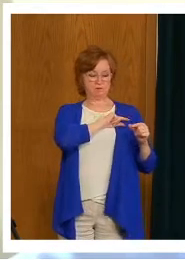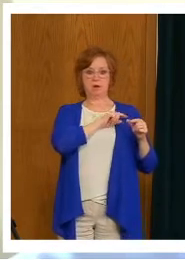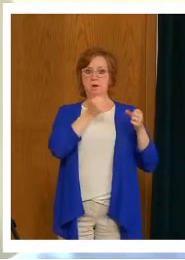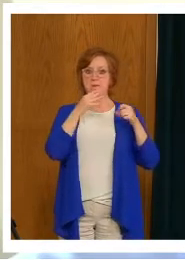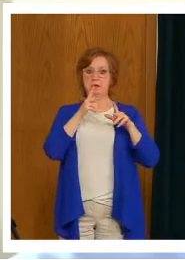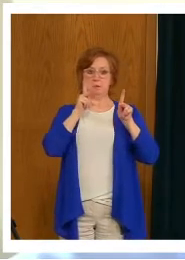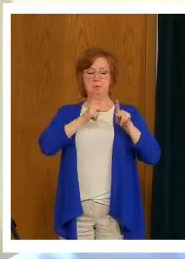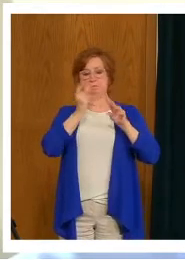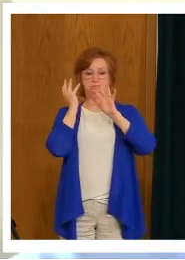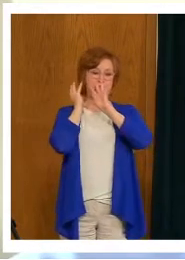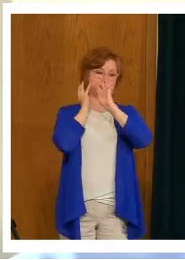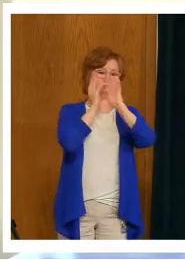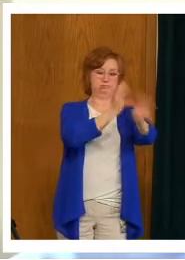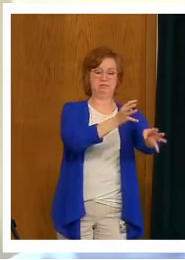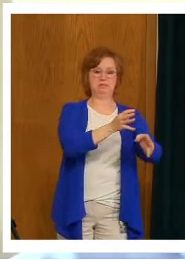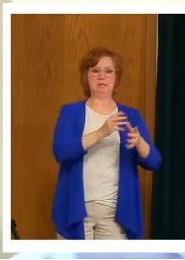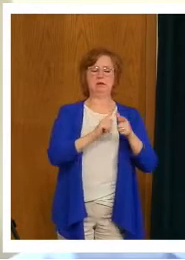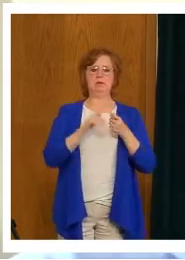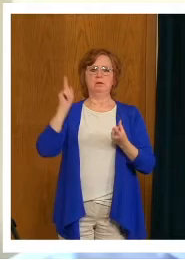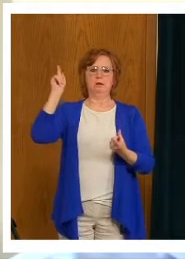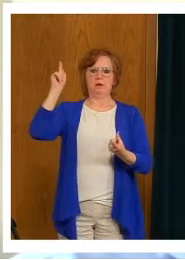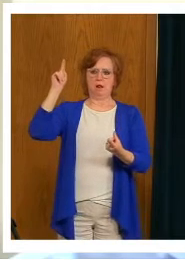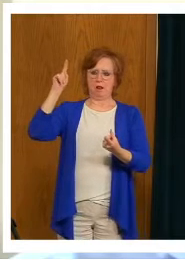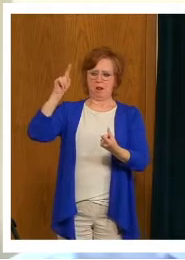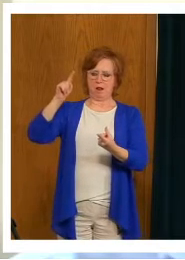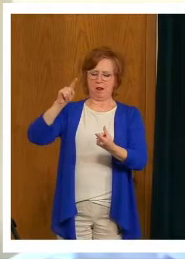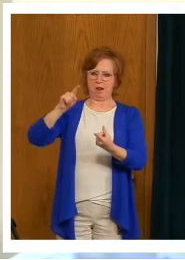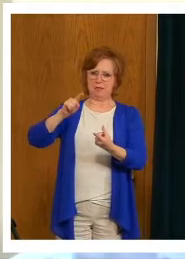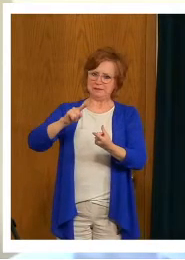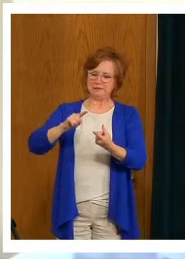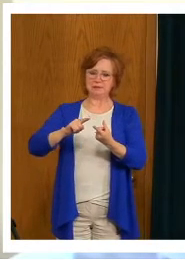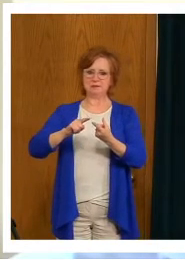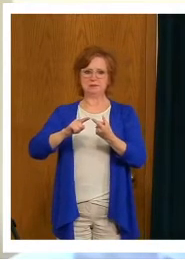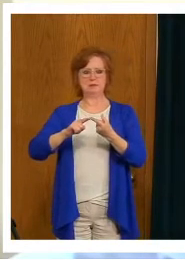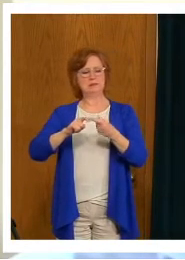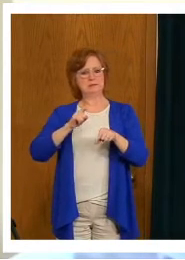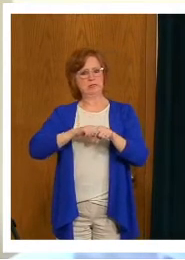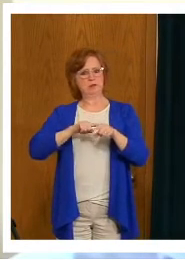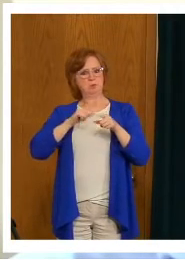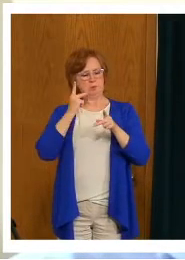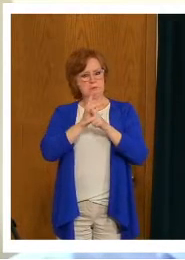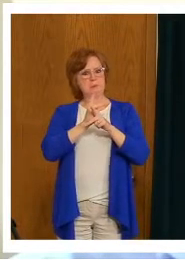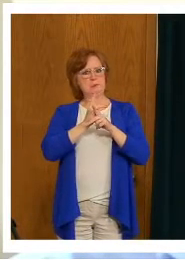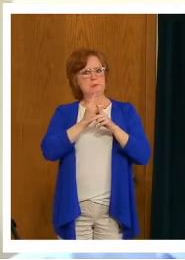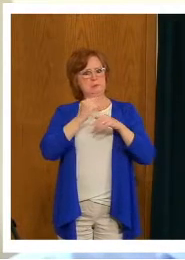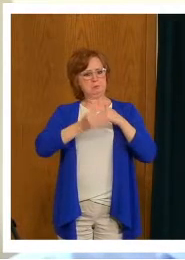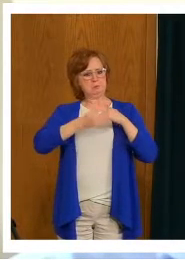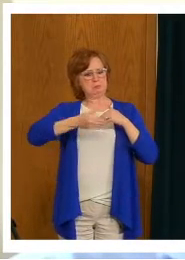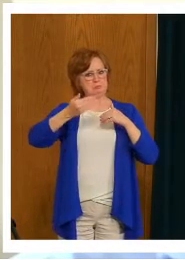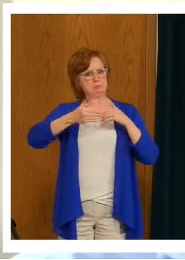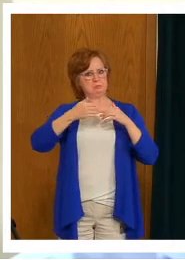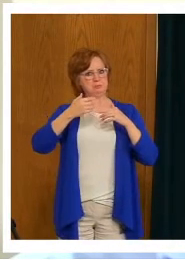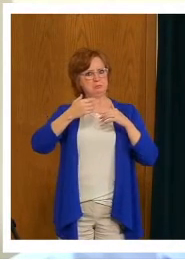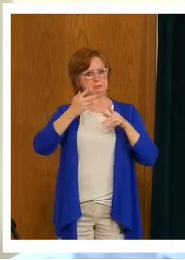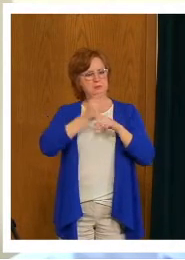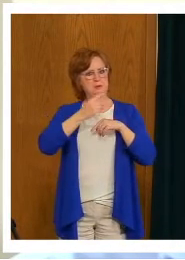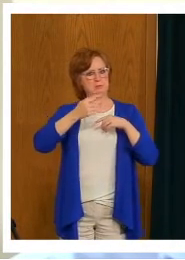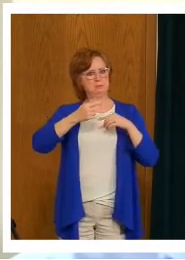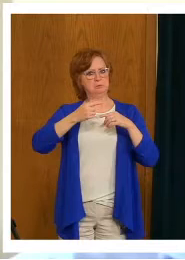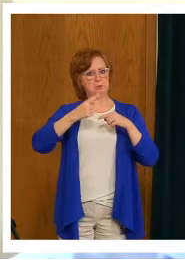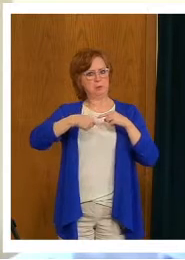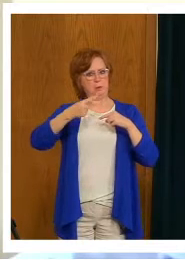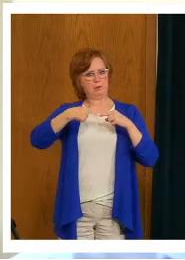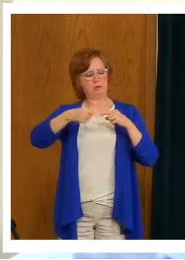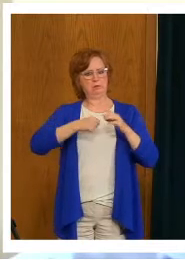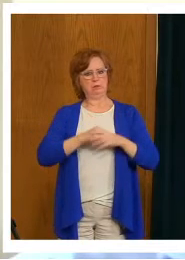as the previous said, you can go and get vaccinated while you're at work. You can get vaccinated at other times.